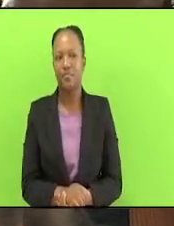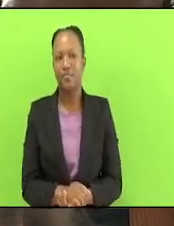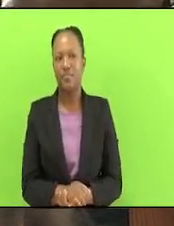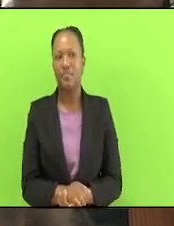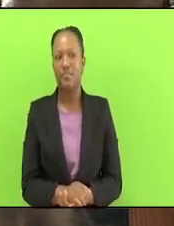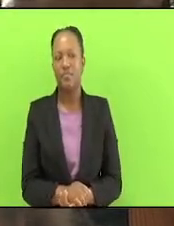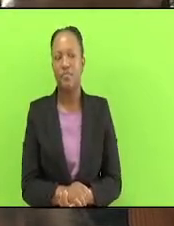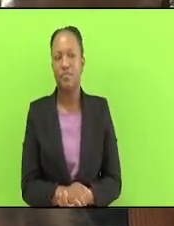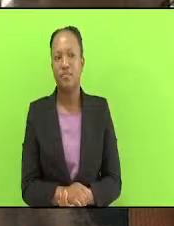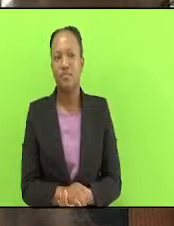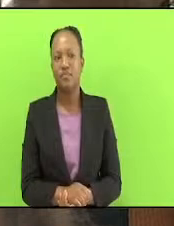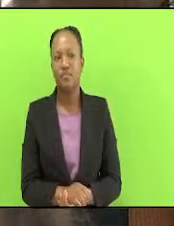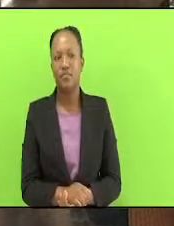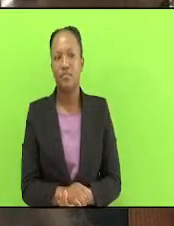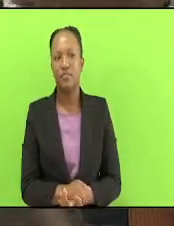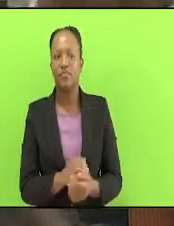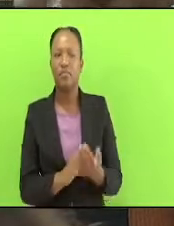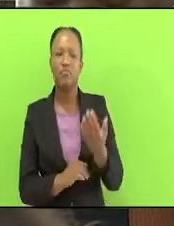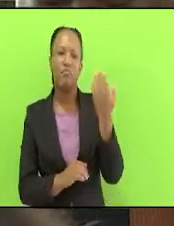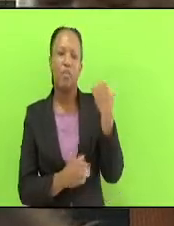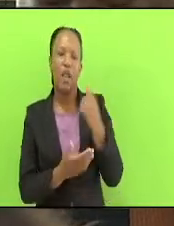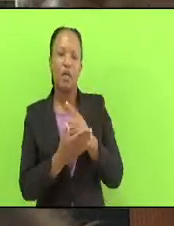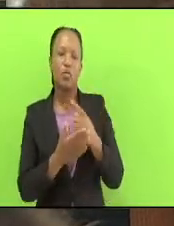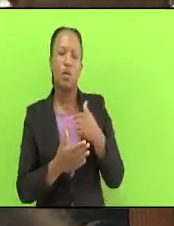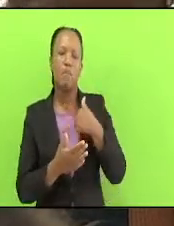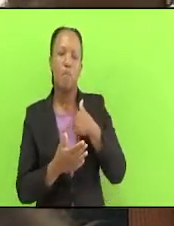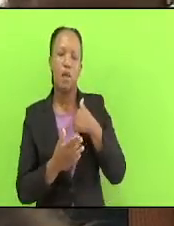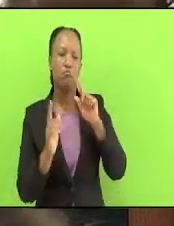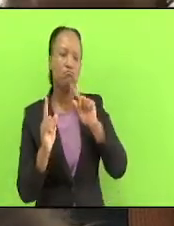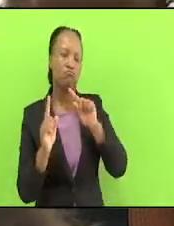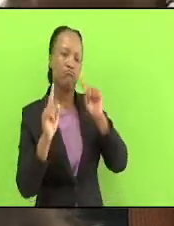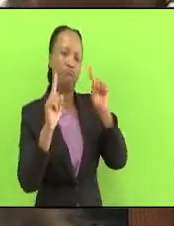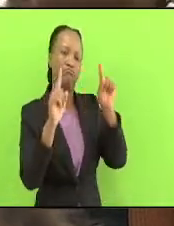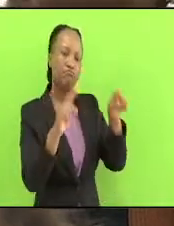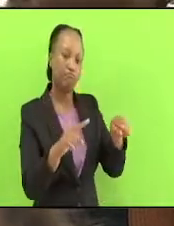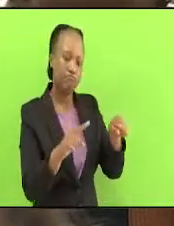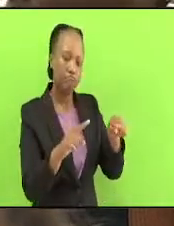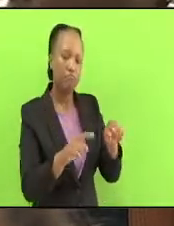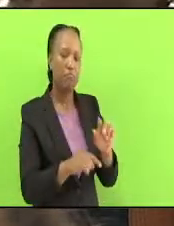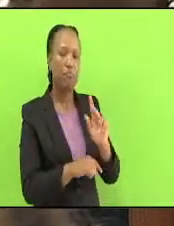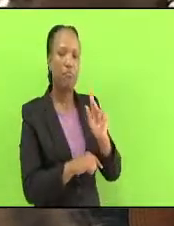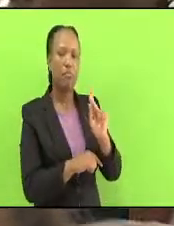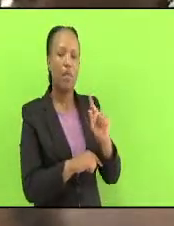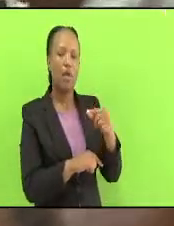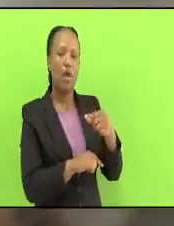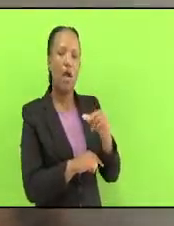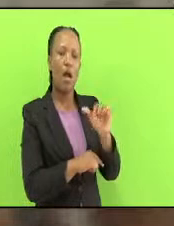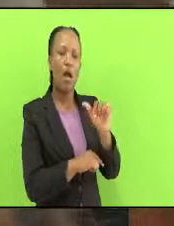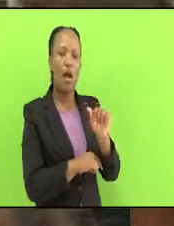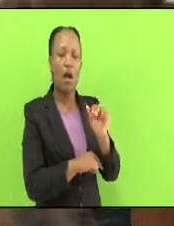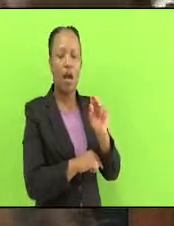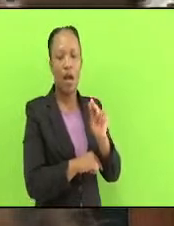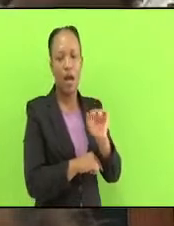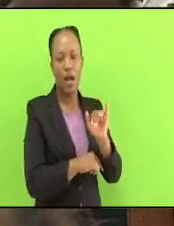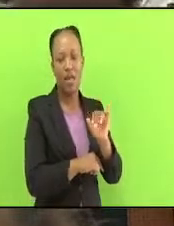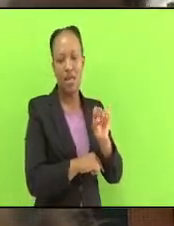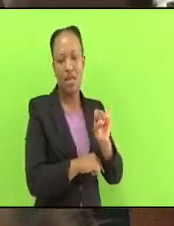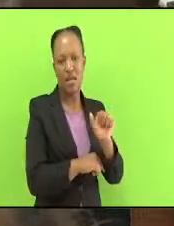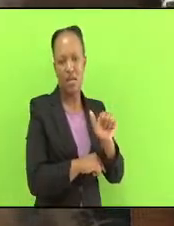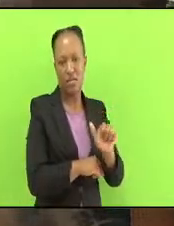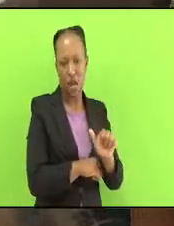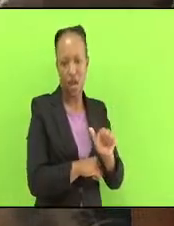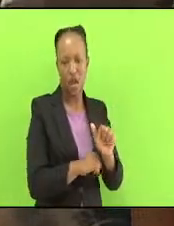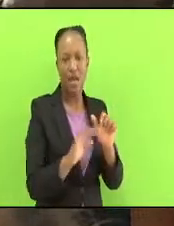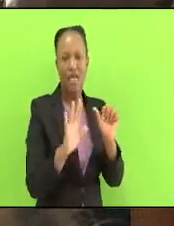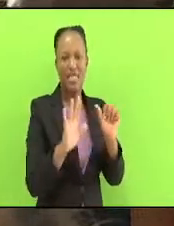Last week ke tsamaile ka ya Ganyesa for 6 days. Last week I went to Ganyesa for 6 days. Ne ko trainer